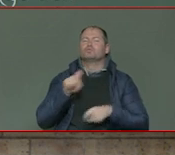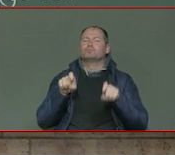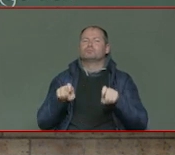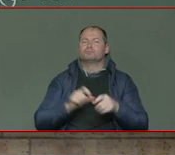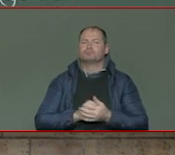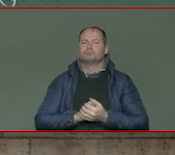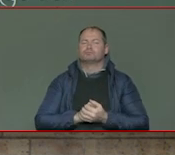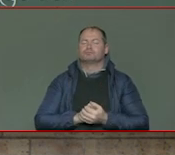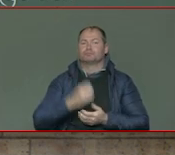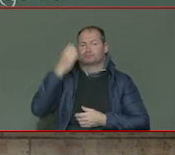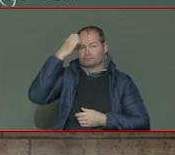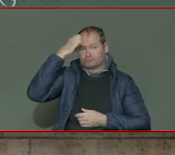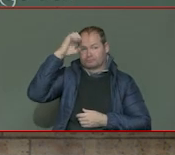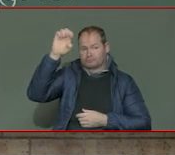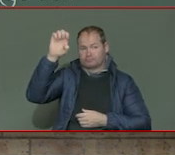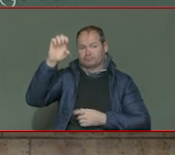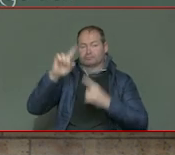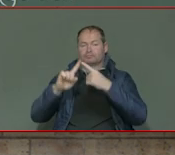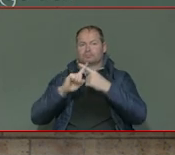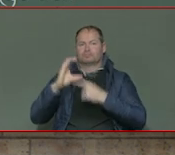is exponent times coefficient,